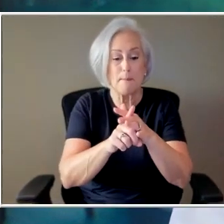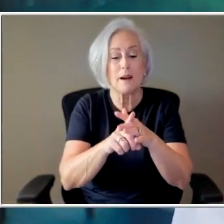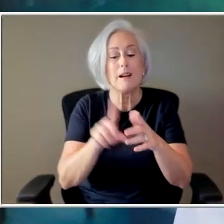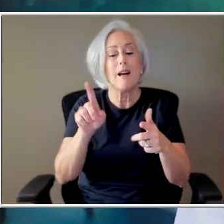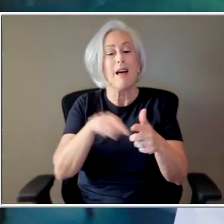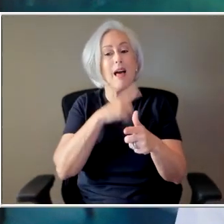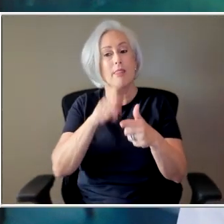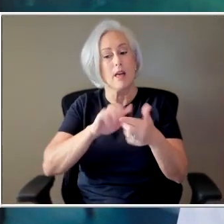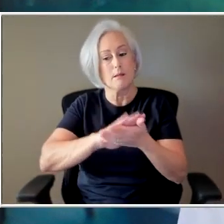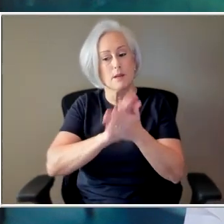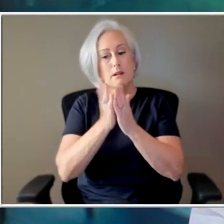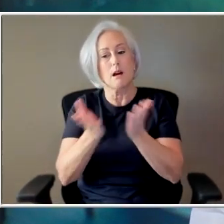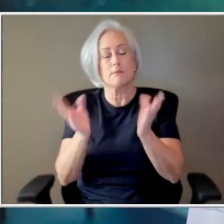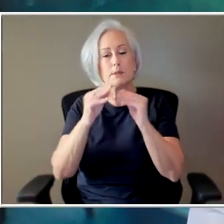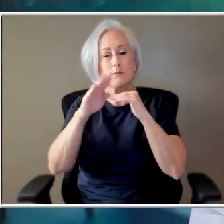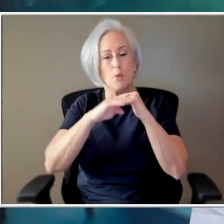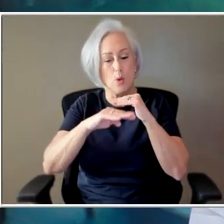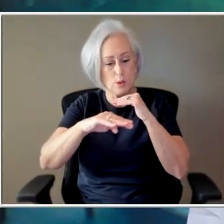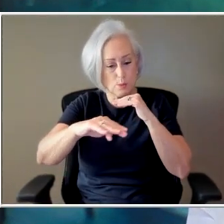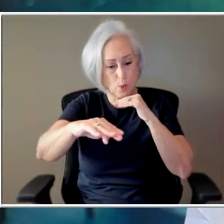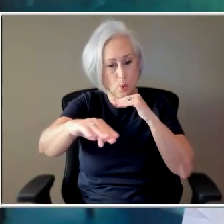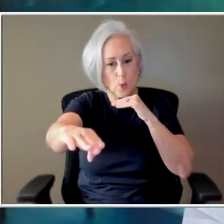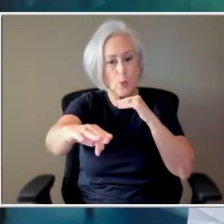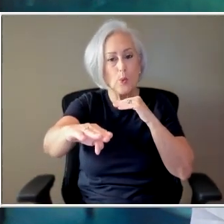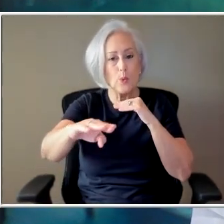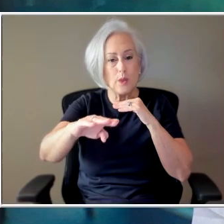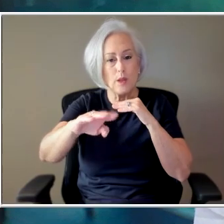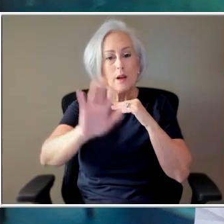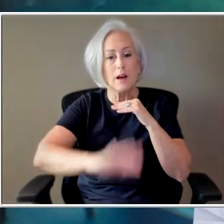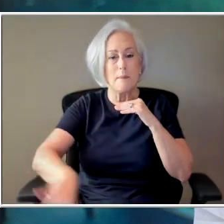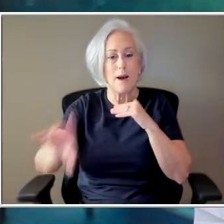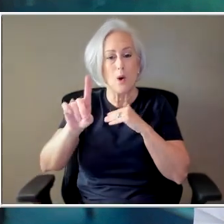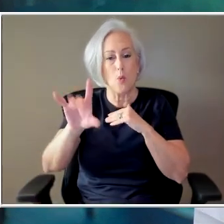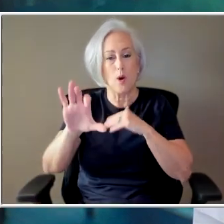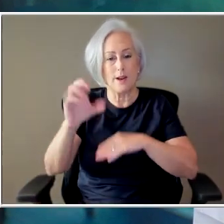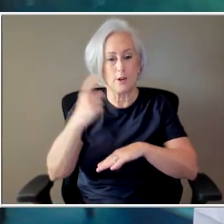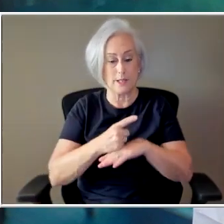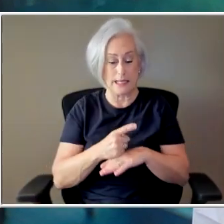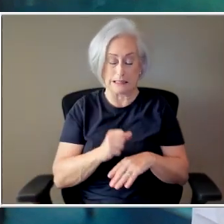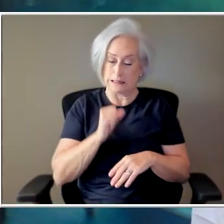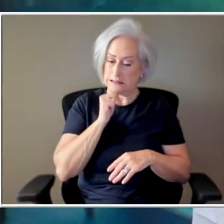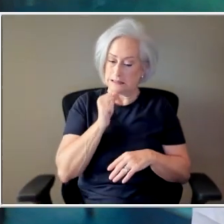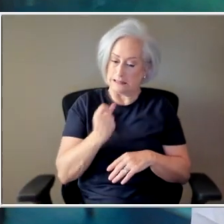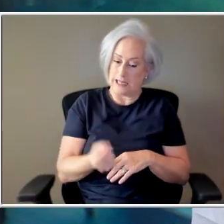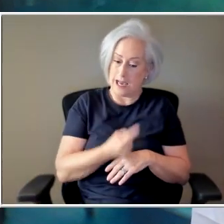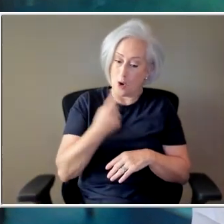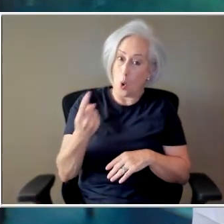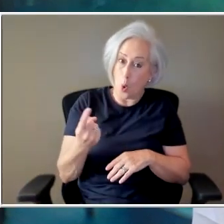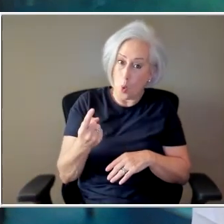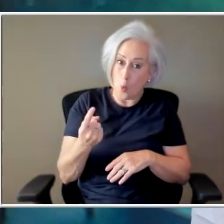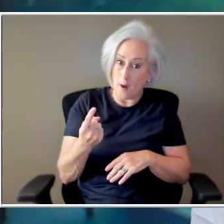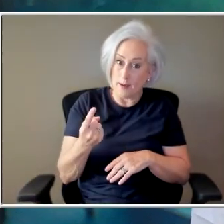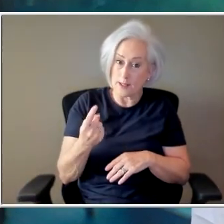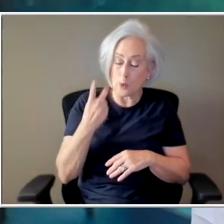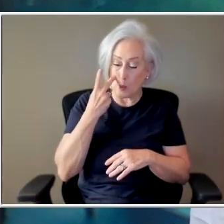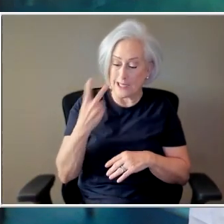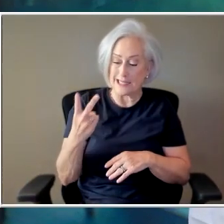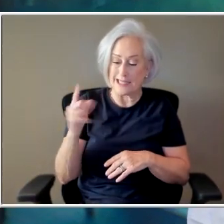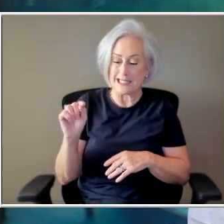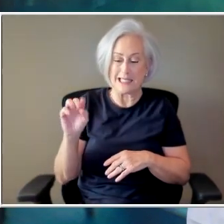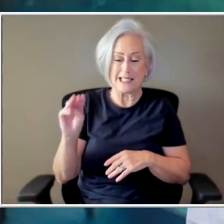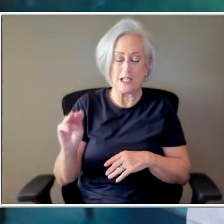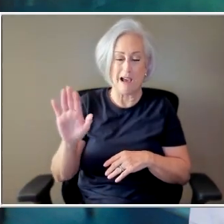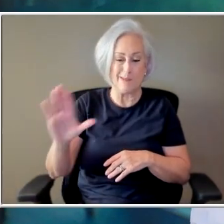more smooth glide path, at about 100 days. Not always, as we can see from Tom's